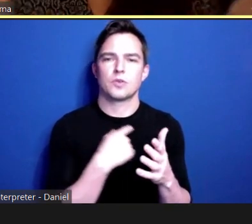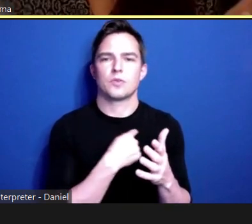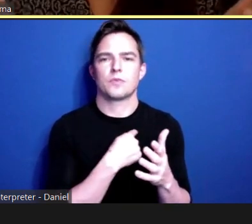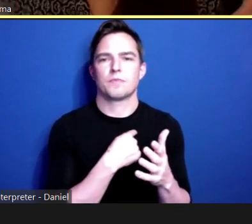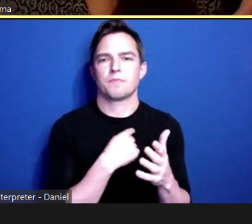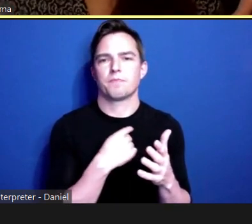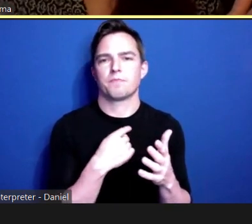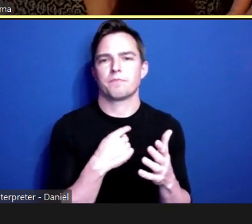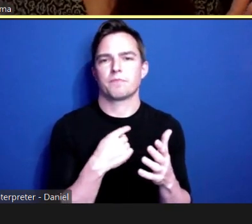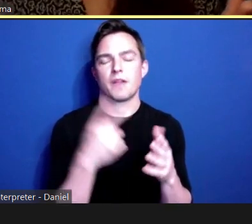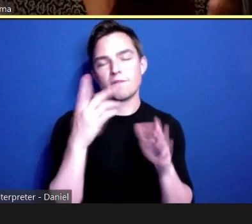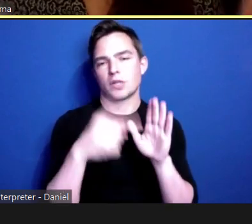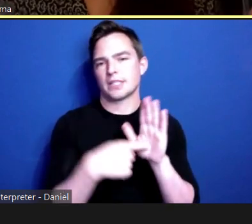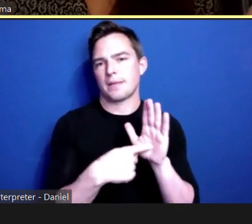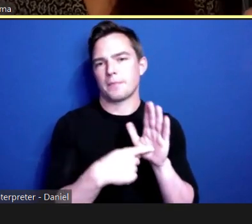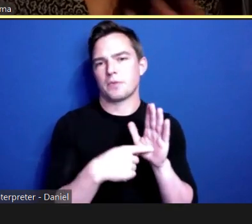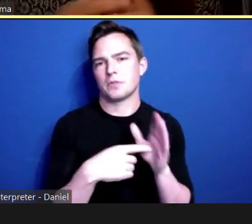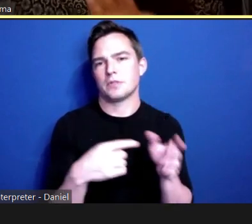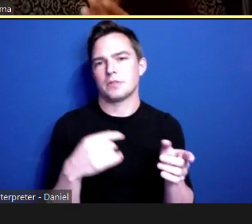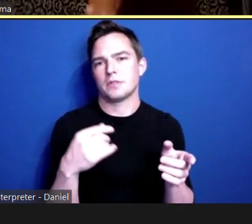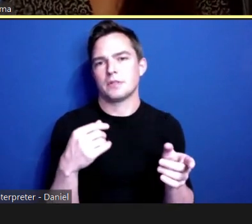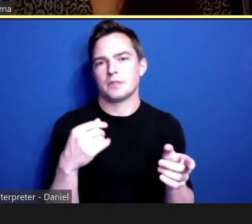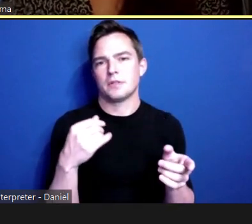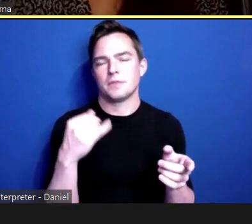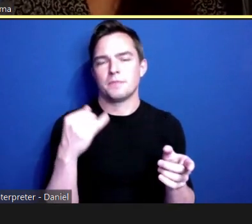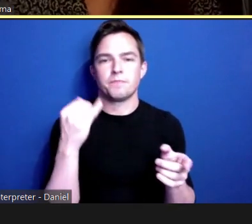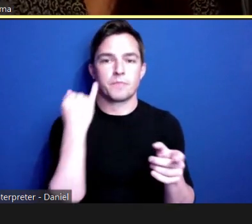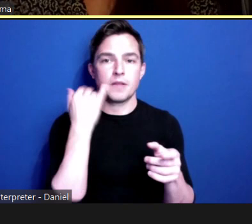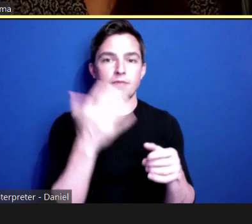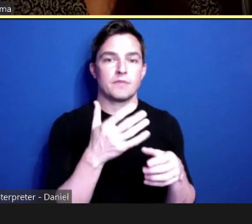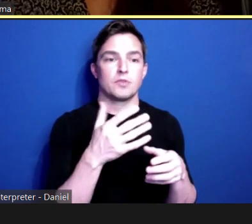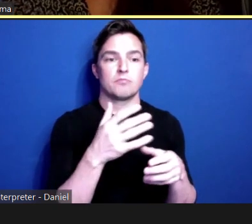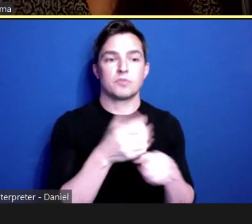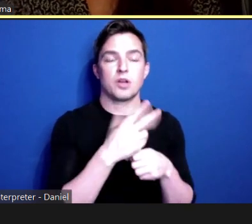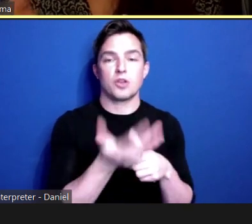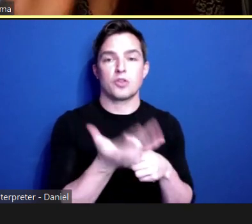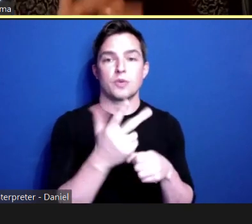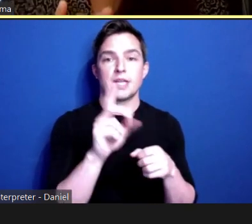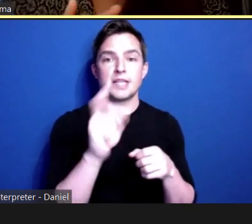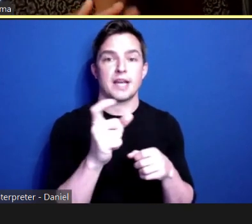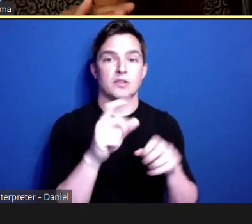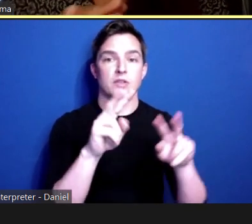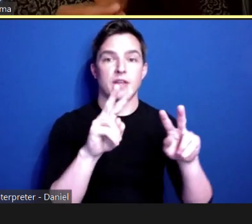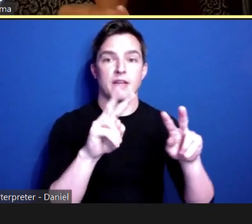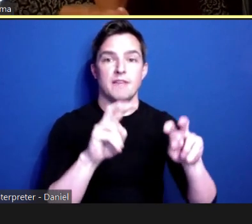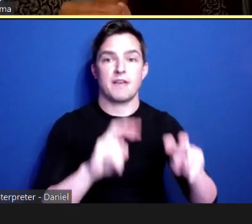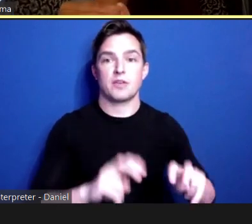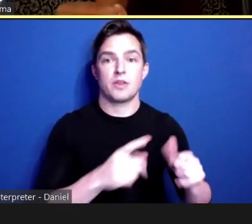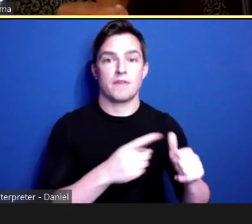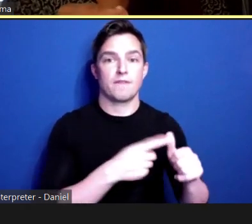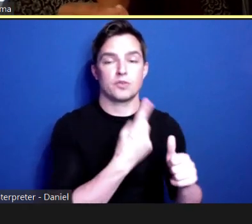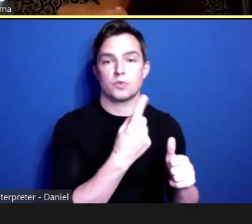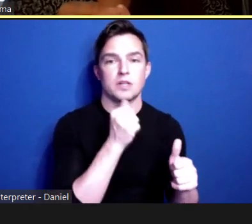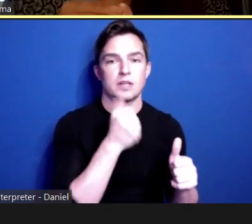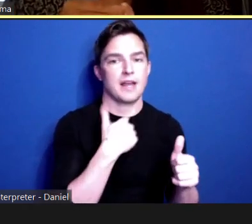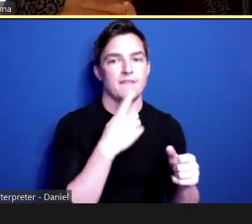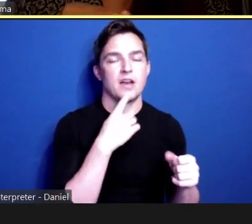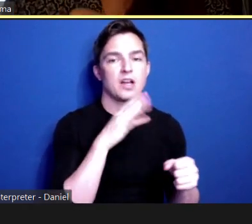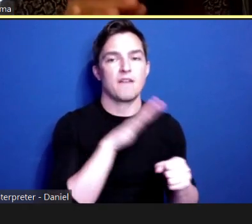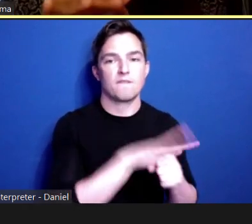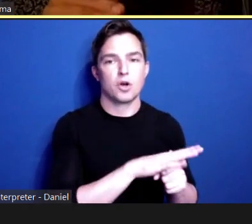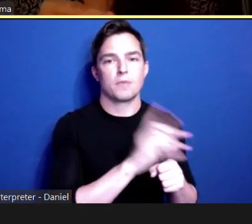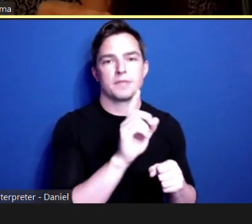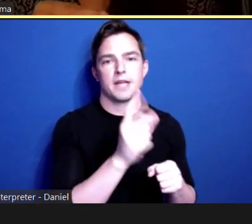for an example, if the infant got 3 diagnostic evaluation, the first one doesn't have a confirmed